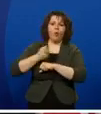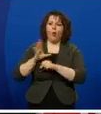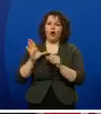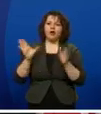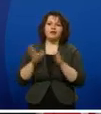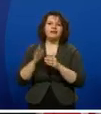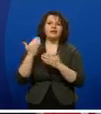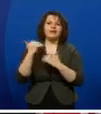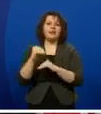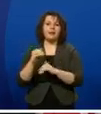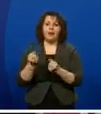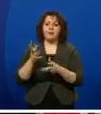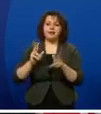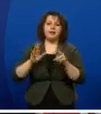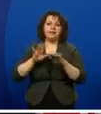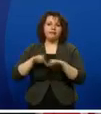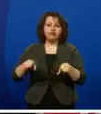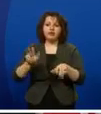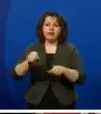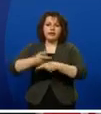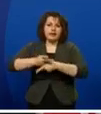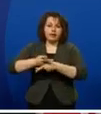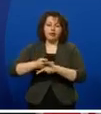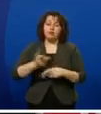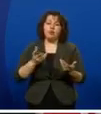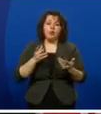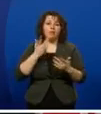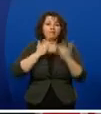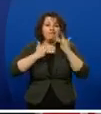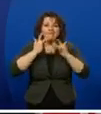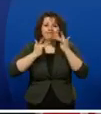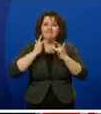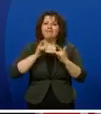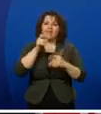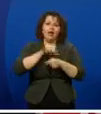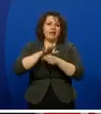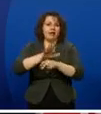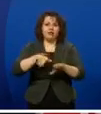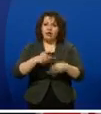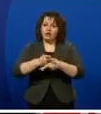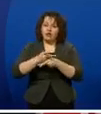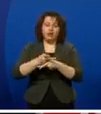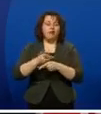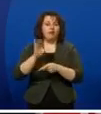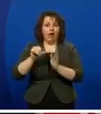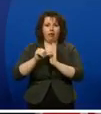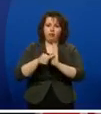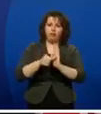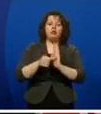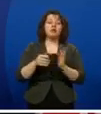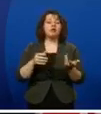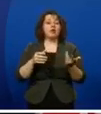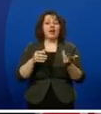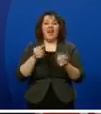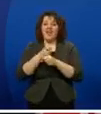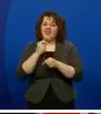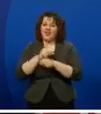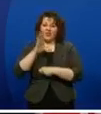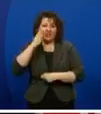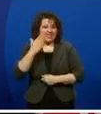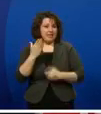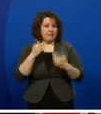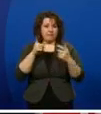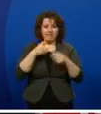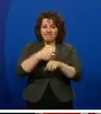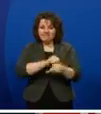Iowa families, the shortage of child care was again in the spotlight. It's an issue that we seem to tackle every year, but we've yet